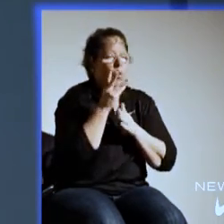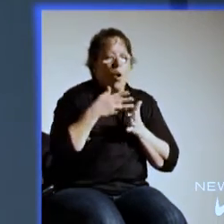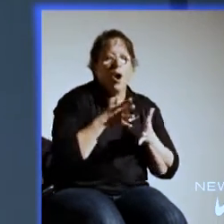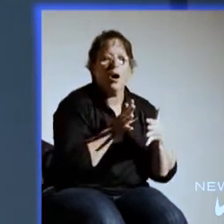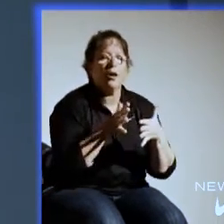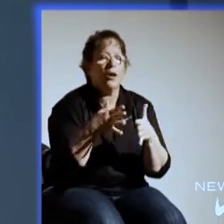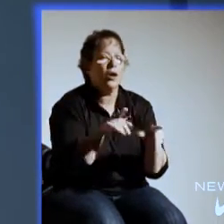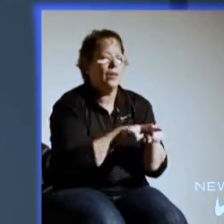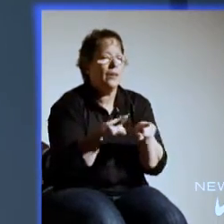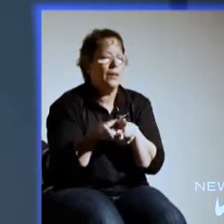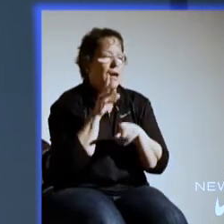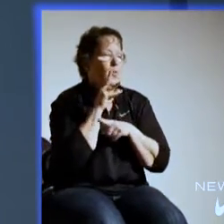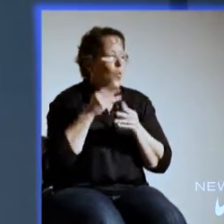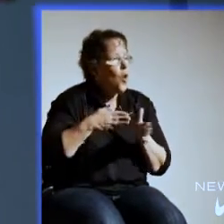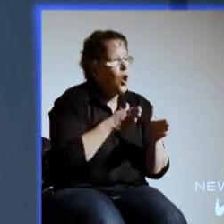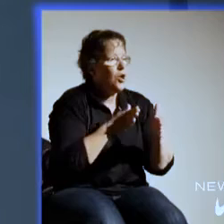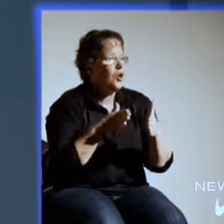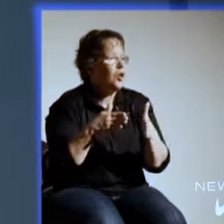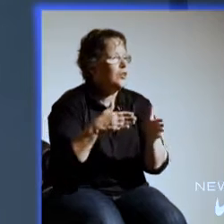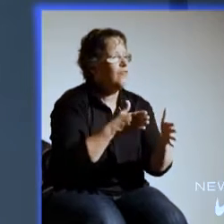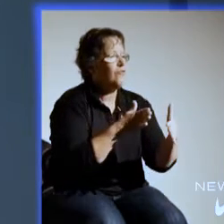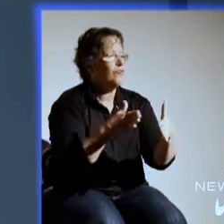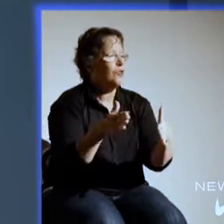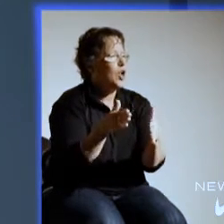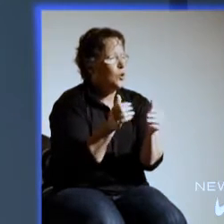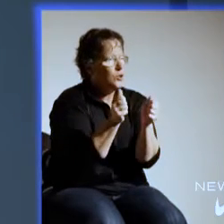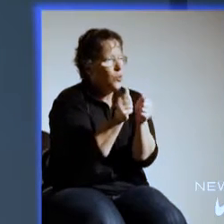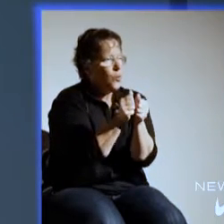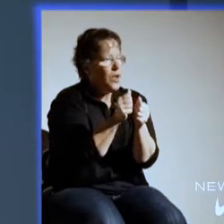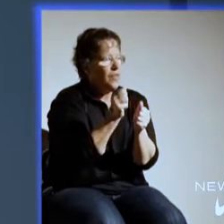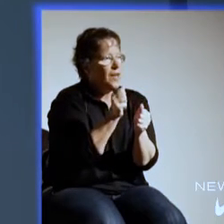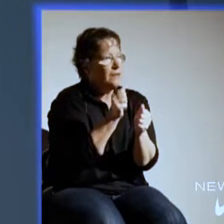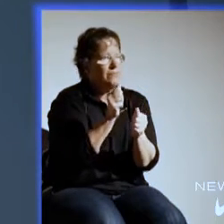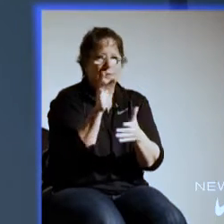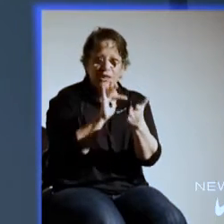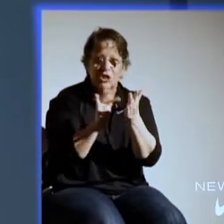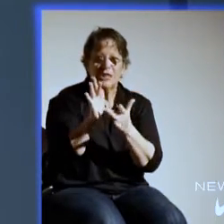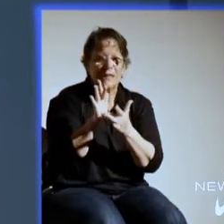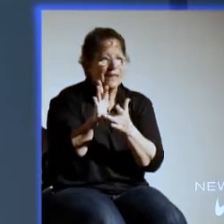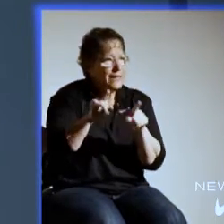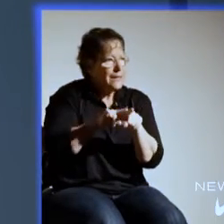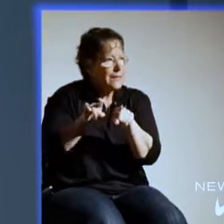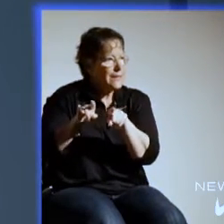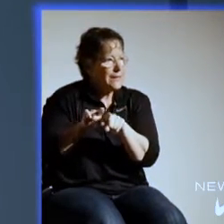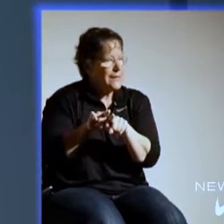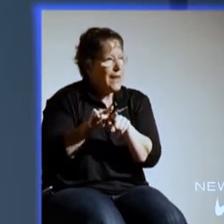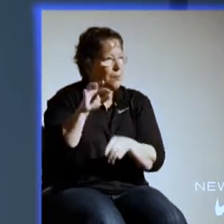of Jesus that flows into other people's lives?